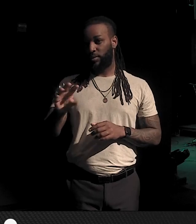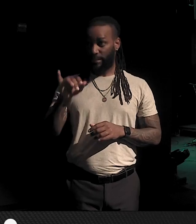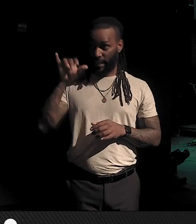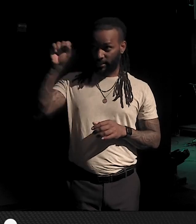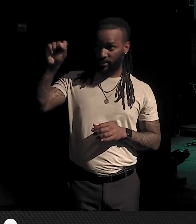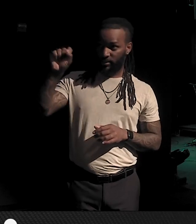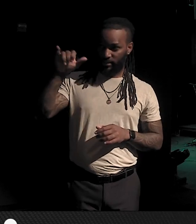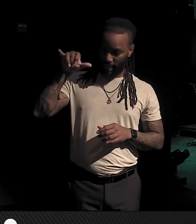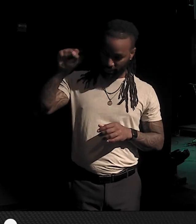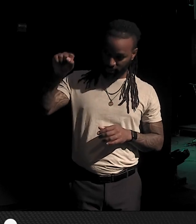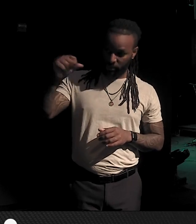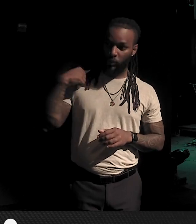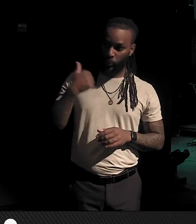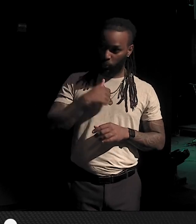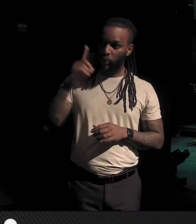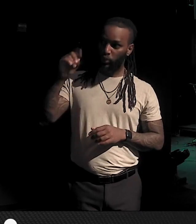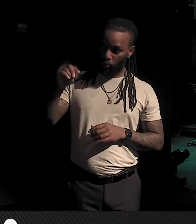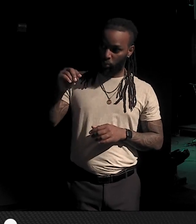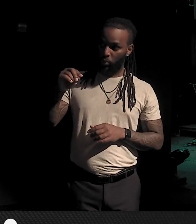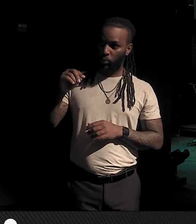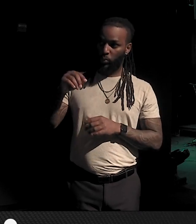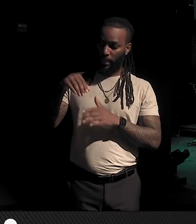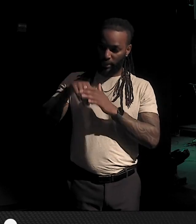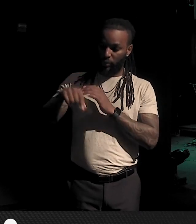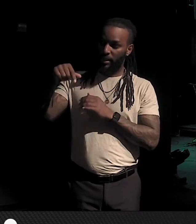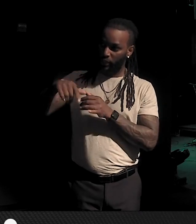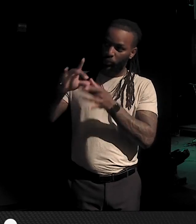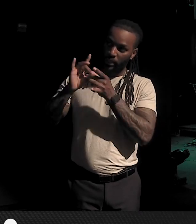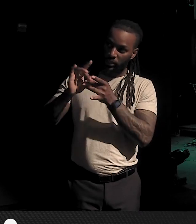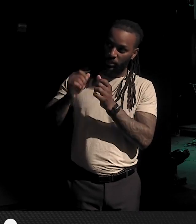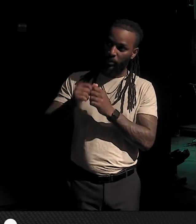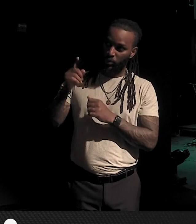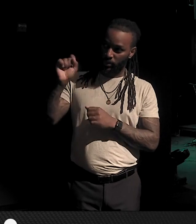yes, yes. We do. We enter into this relationship.